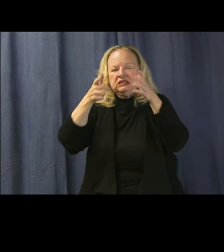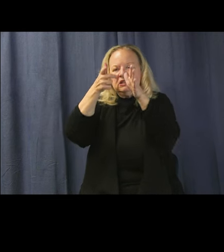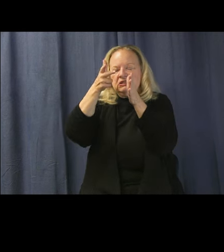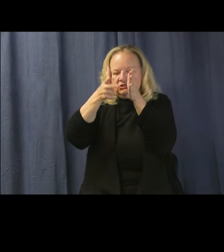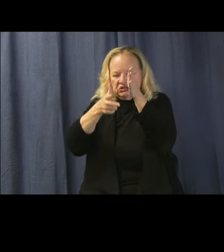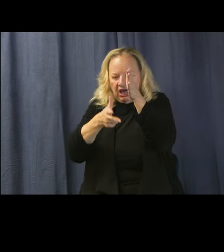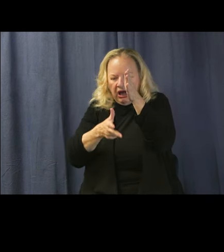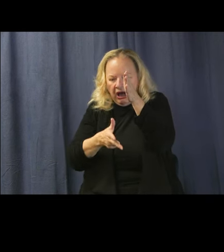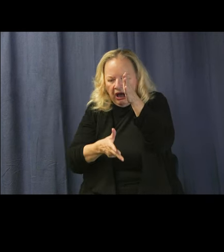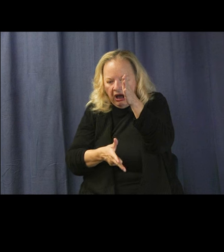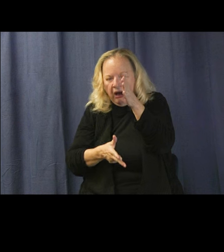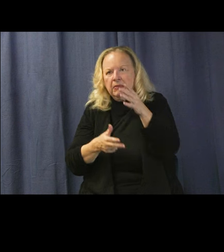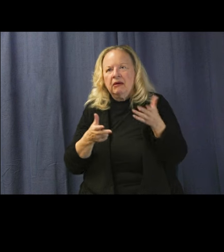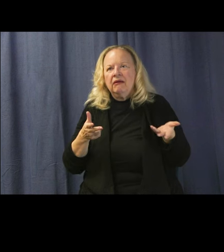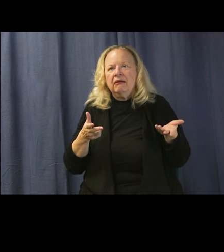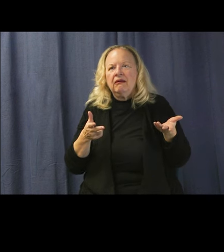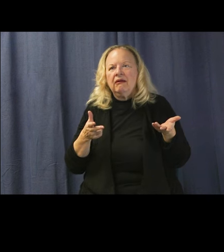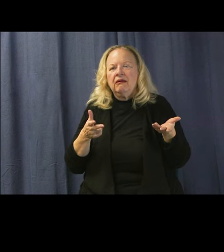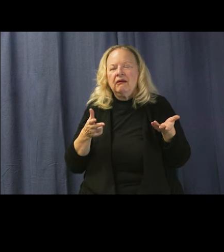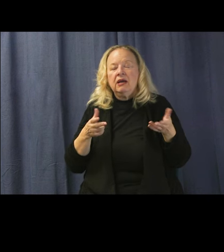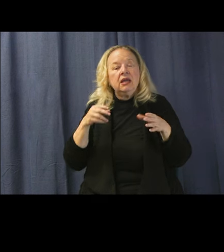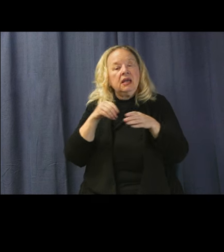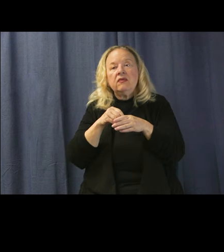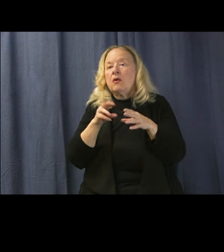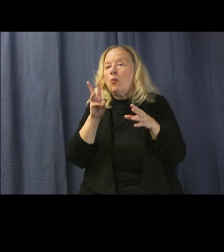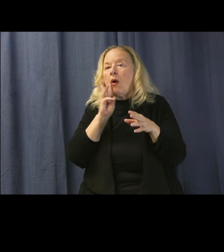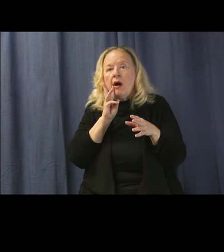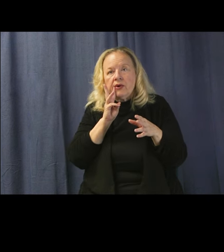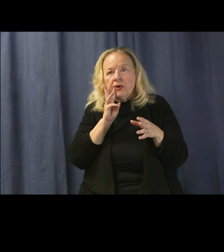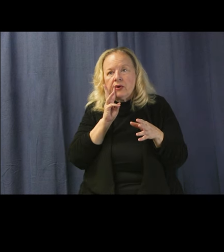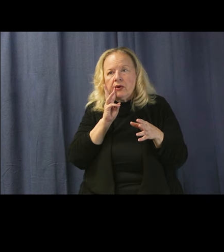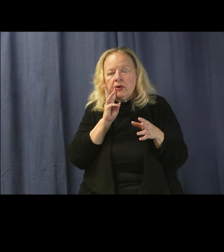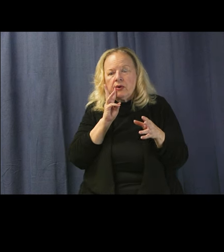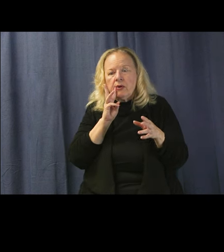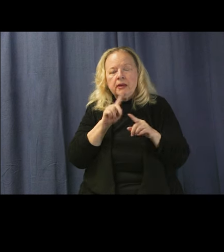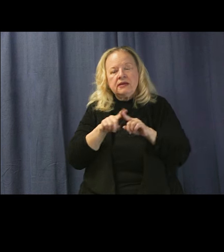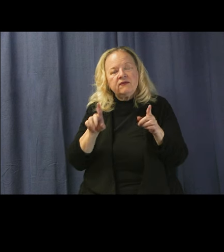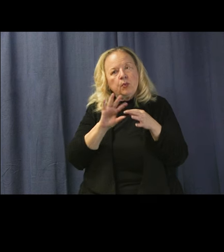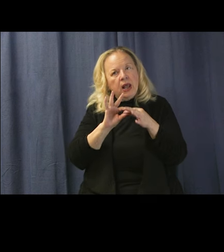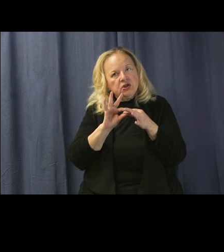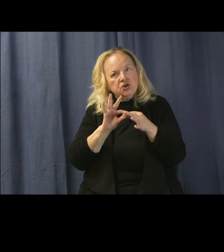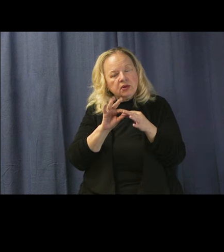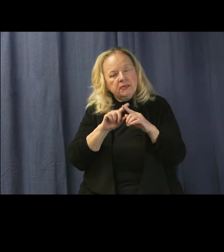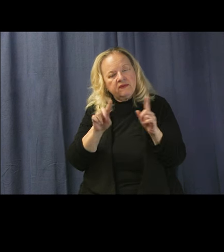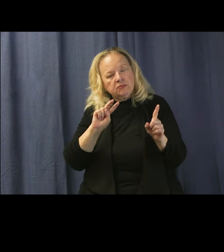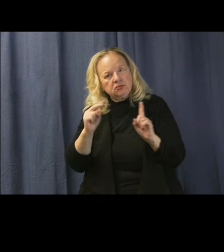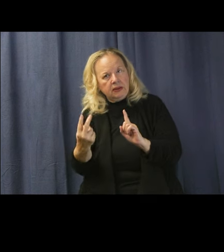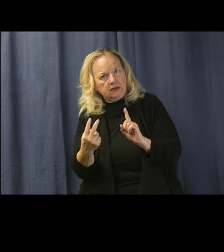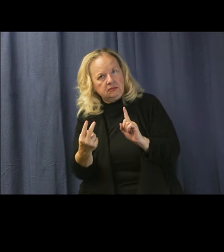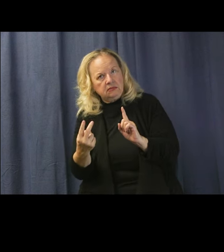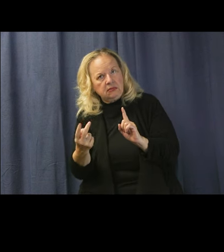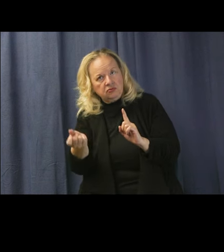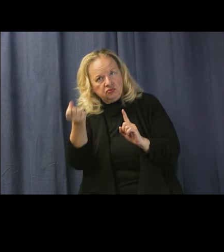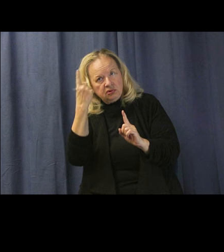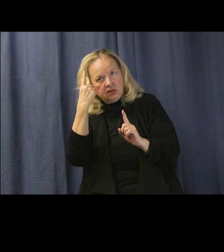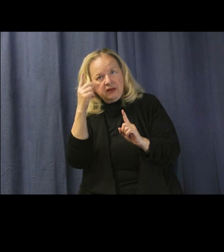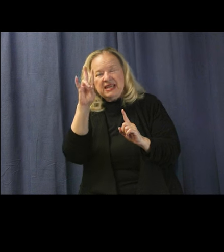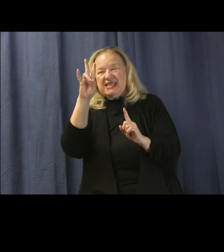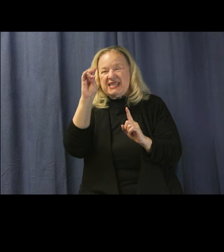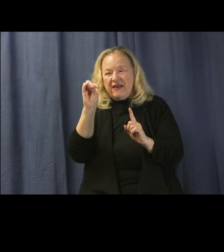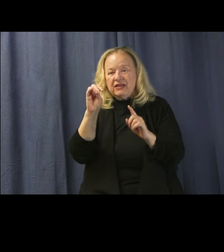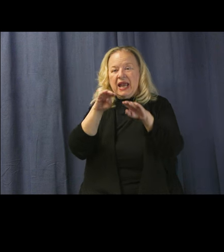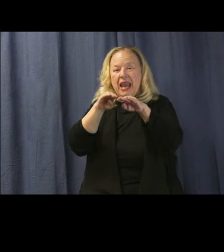submarine. And they're all in the water, but a different relationship. You have to understand there